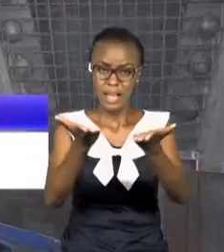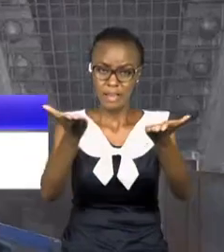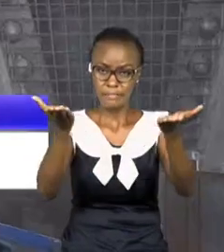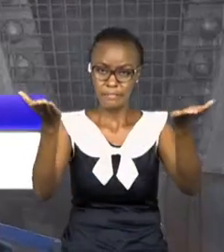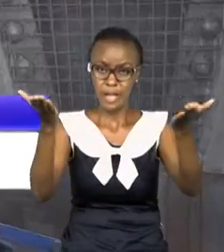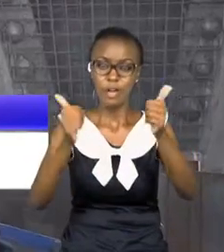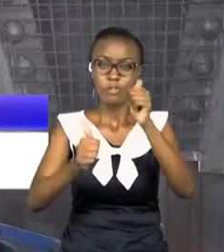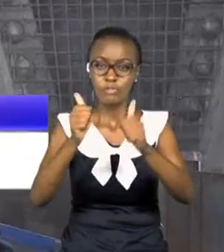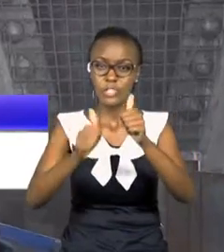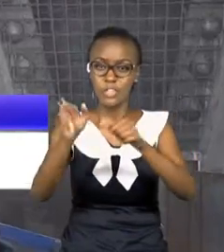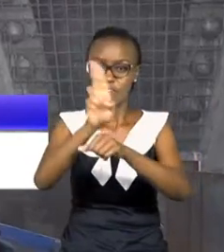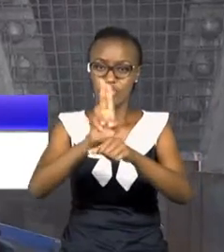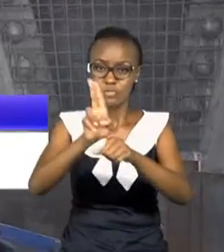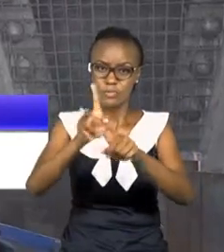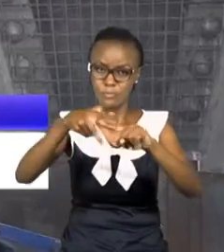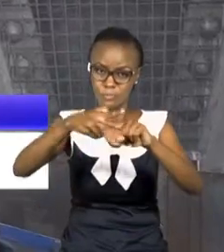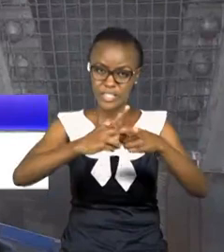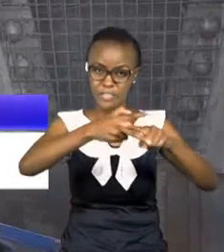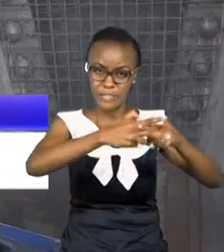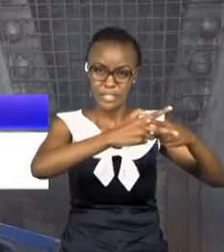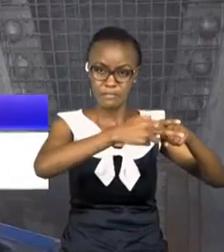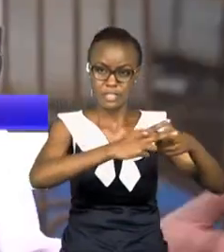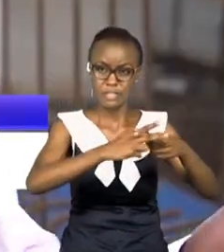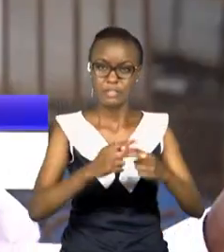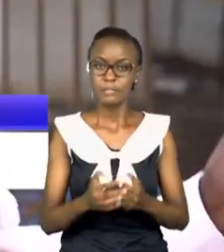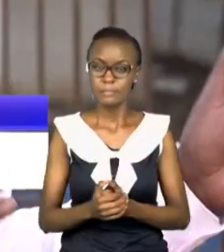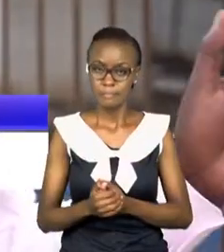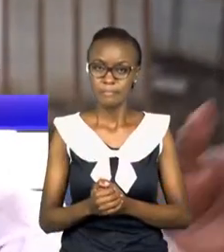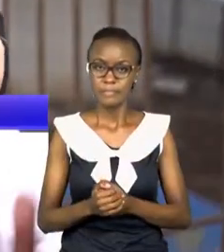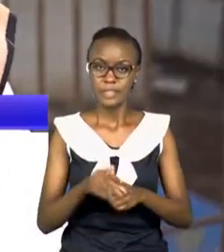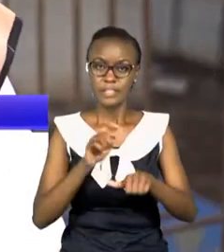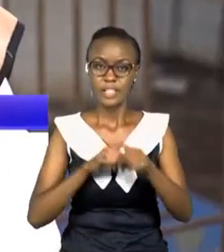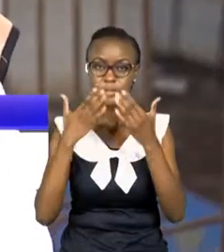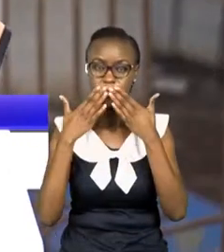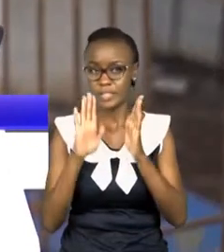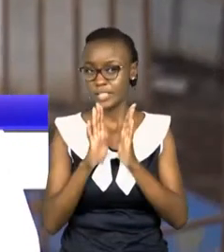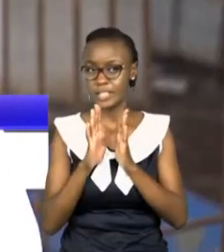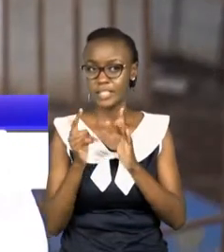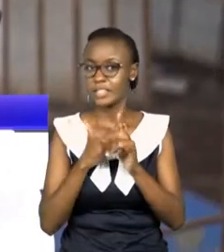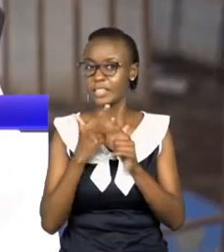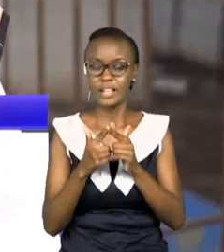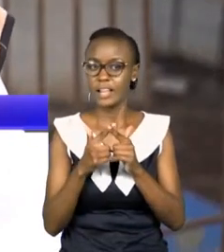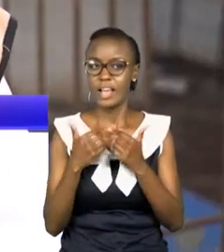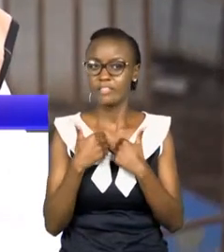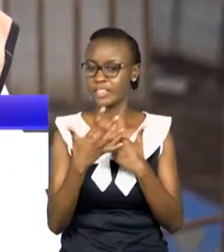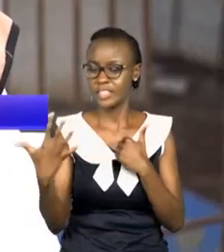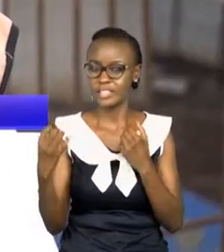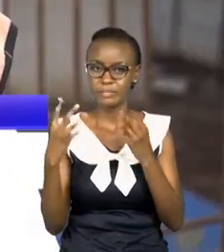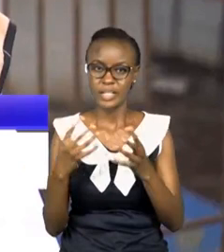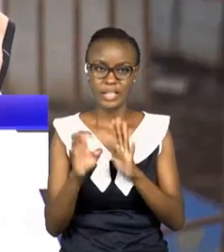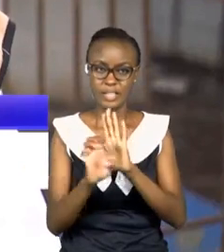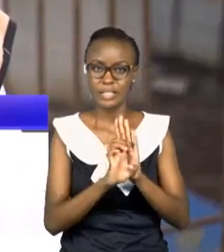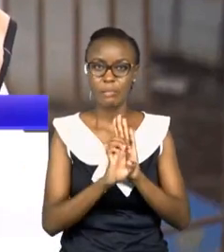created to suit the specifications needed. After we are through with the structures, there are many things to do. For example, we shall